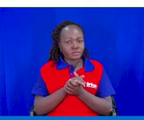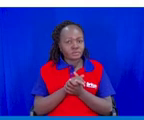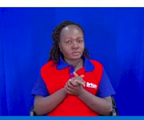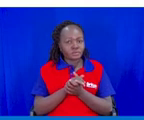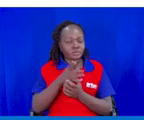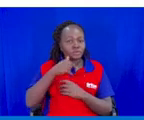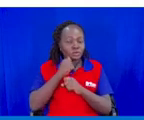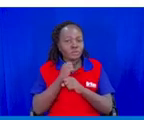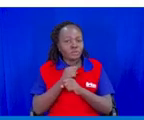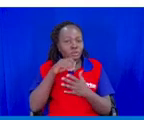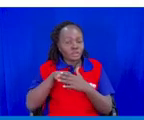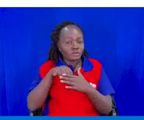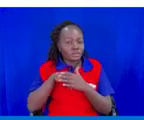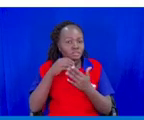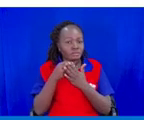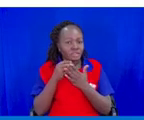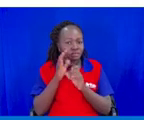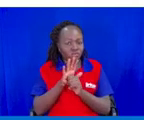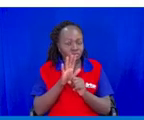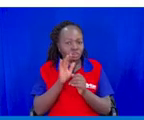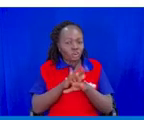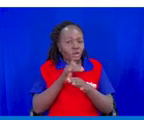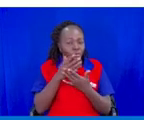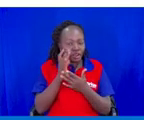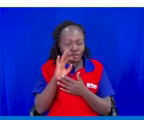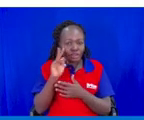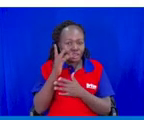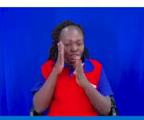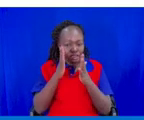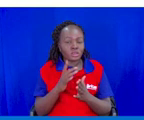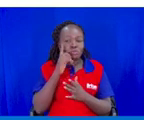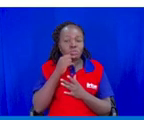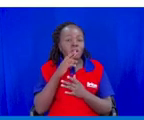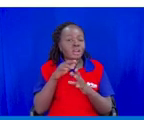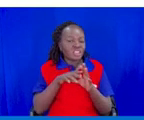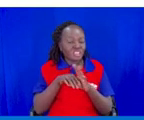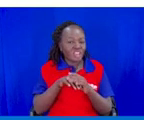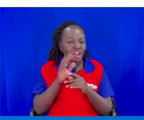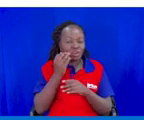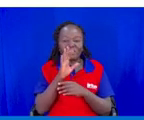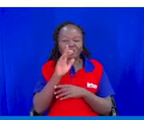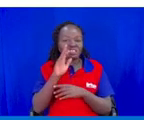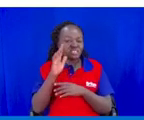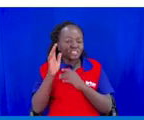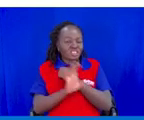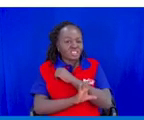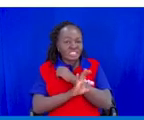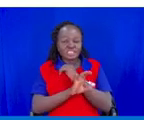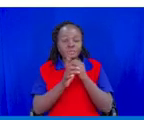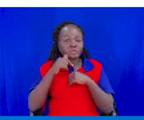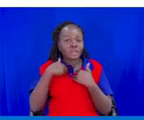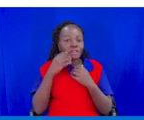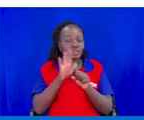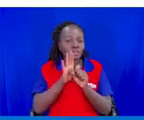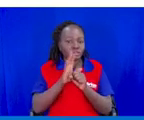We do invest money on behalf of Kenyans who are in the diaspora. We have a lot of Kenyans sending money back home. I think by